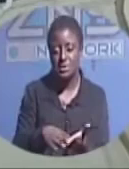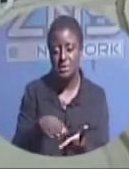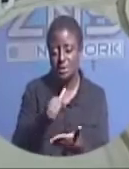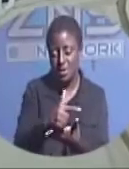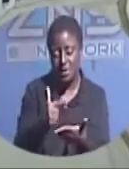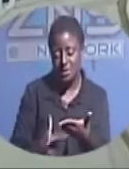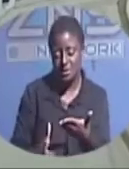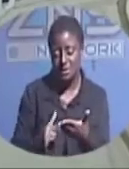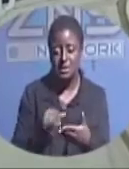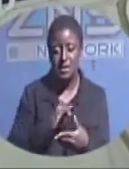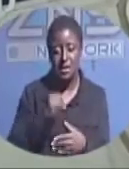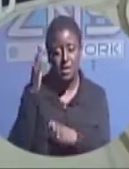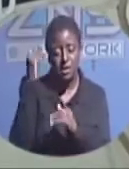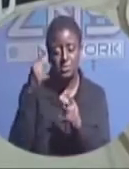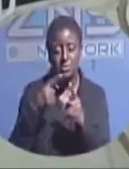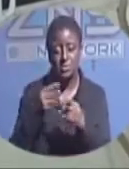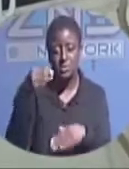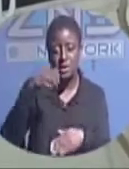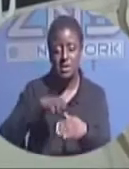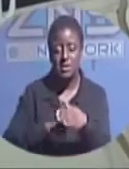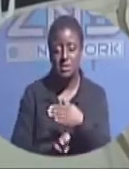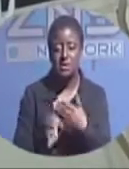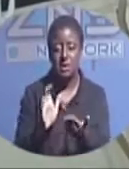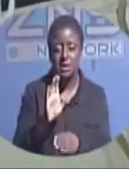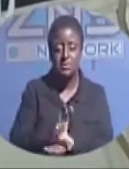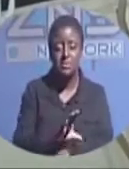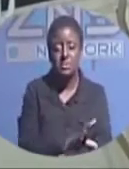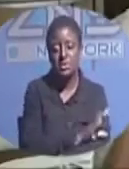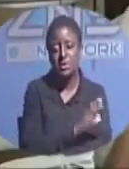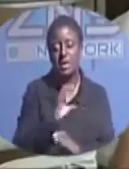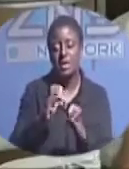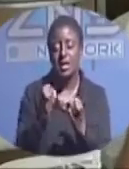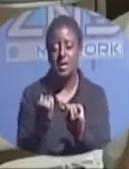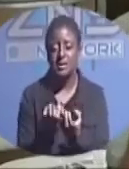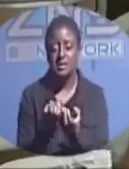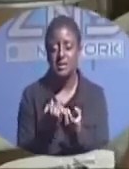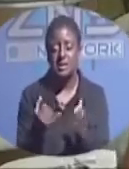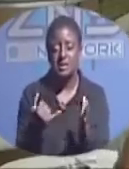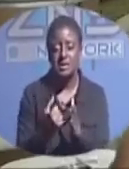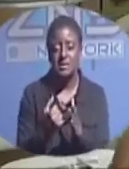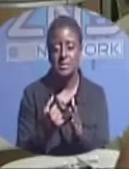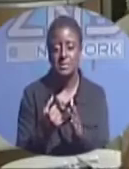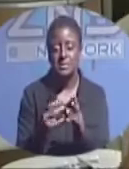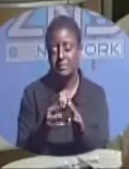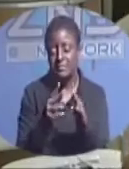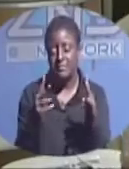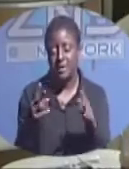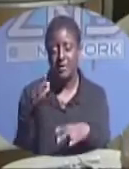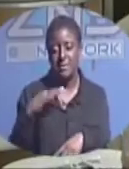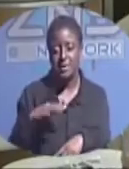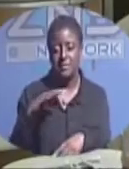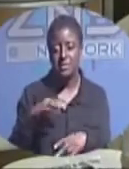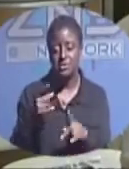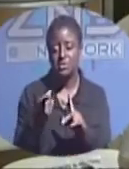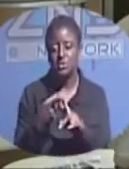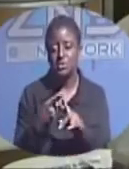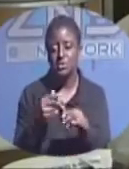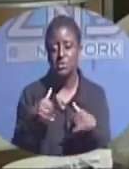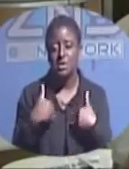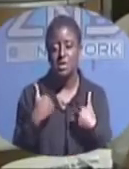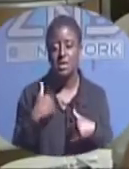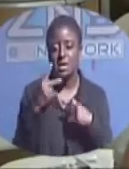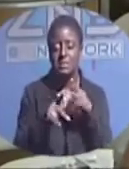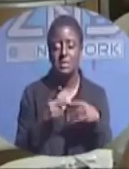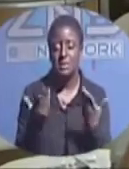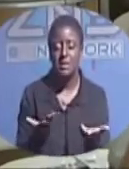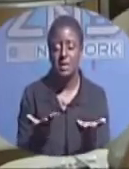for computer classes, so you know, I'm excited about it. It has been very beneficial to our young persons here.